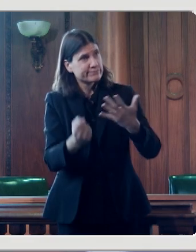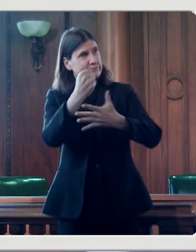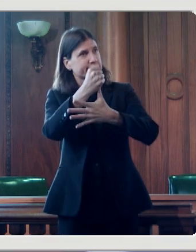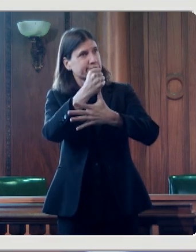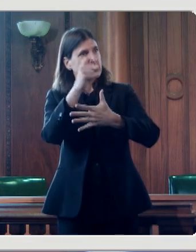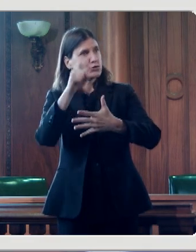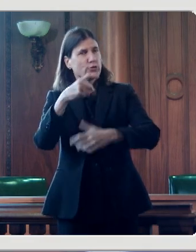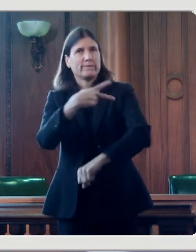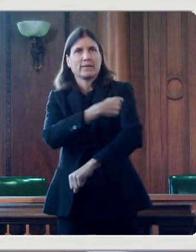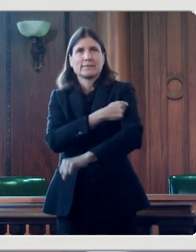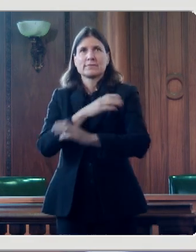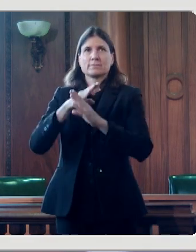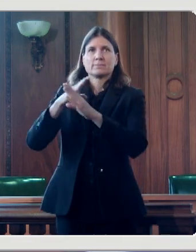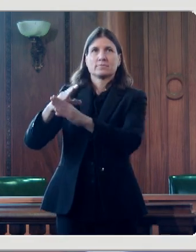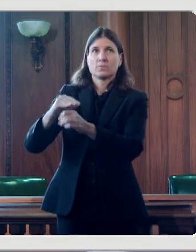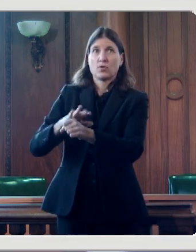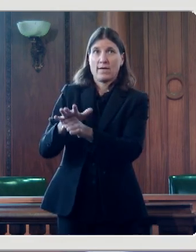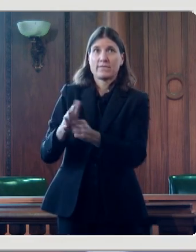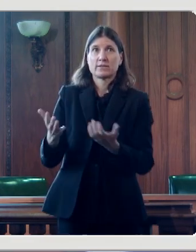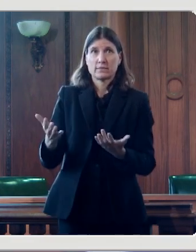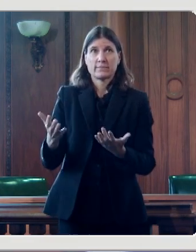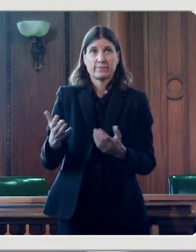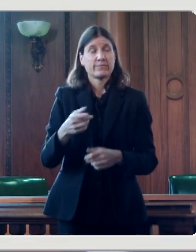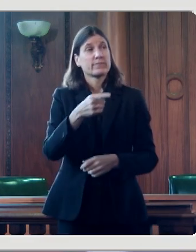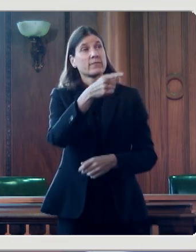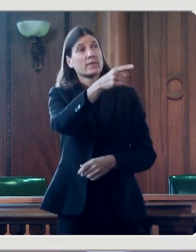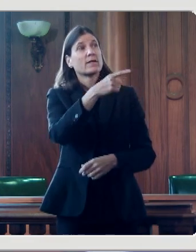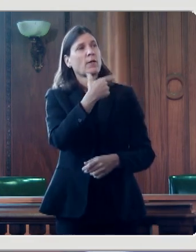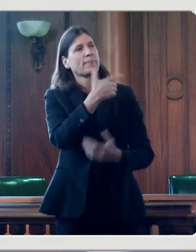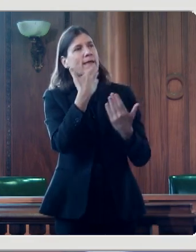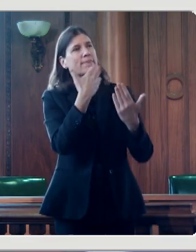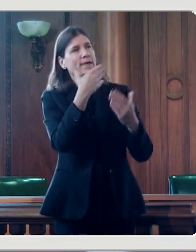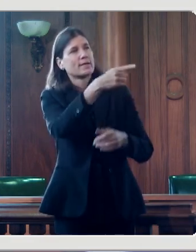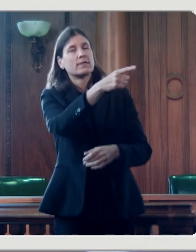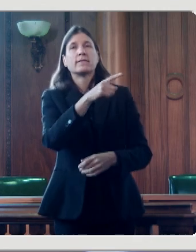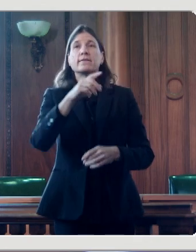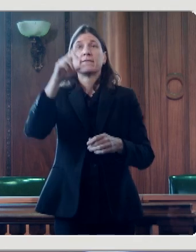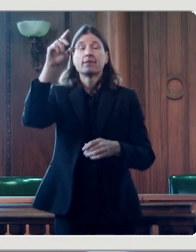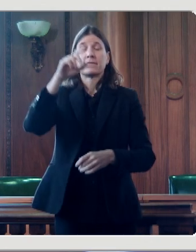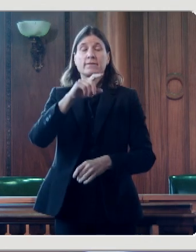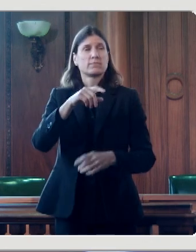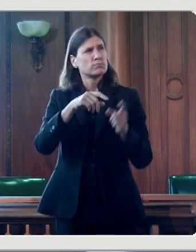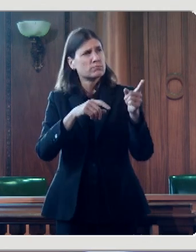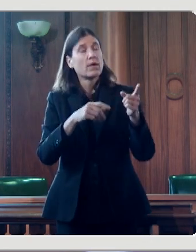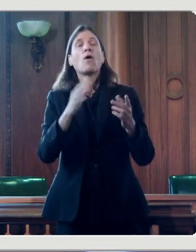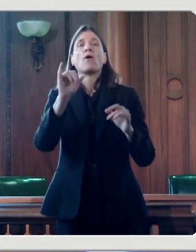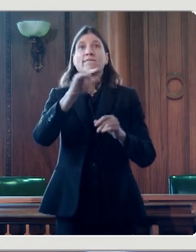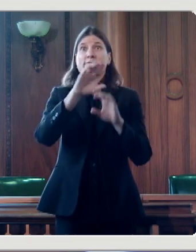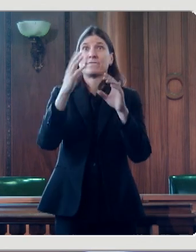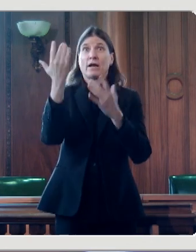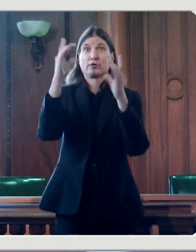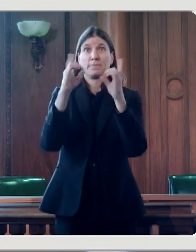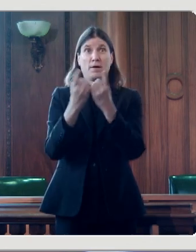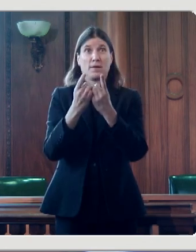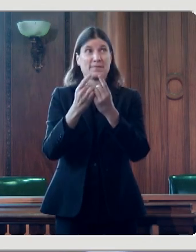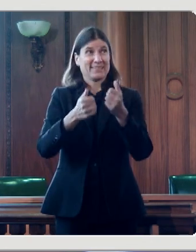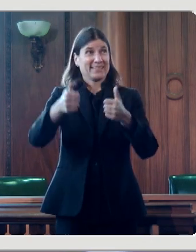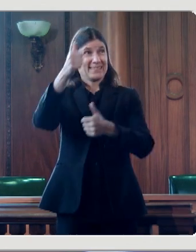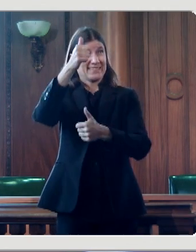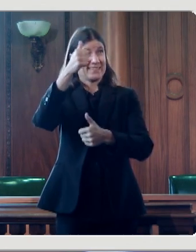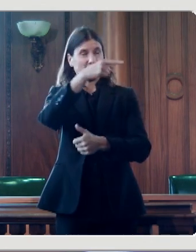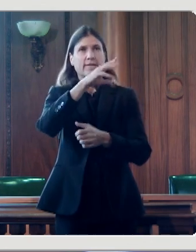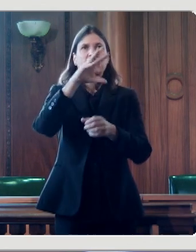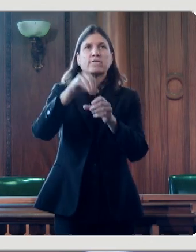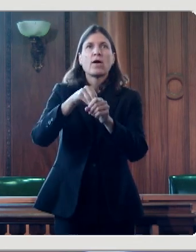King arson case there. The firefighter who was hurt Christmas Eve